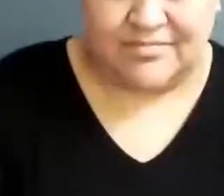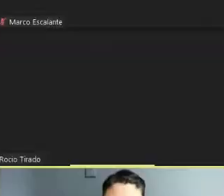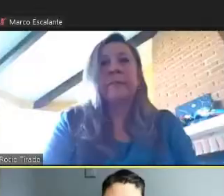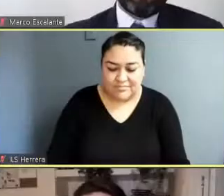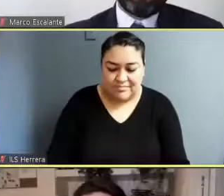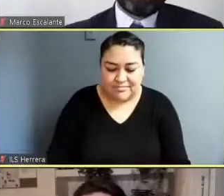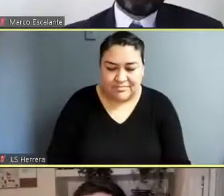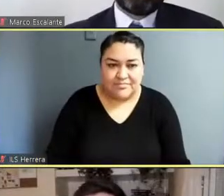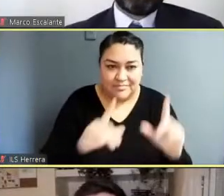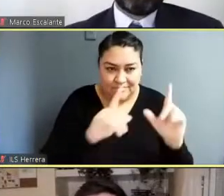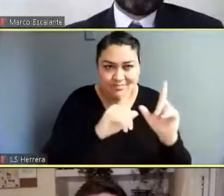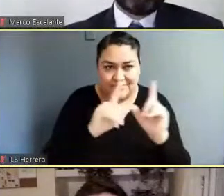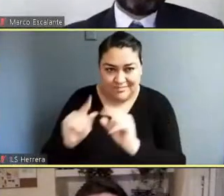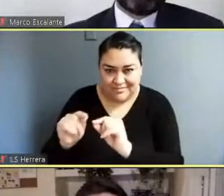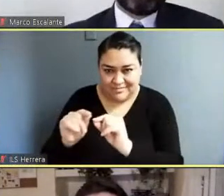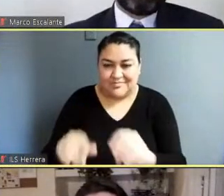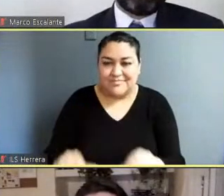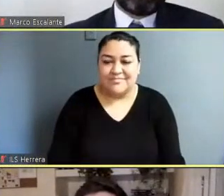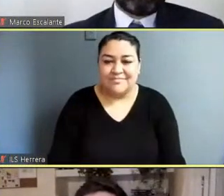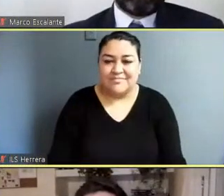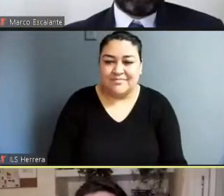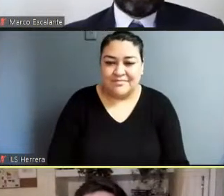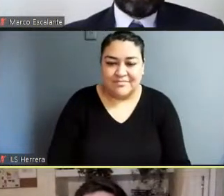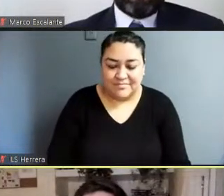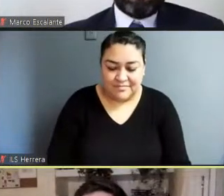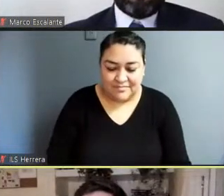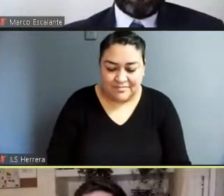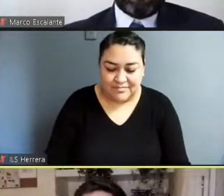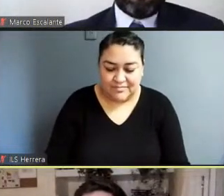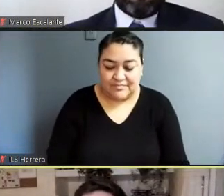Once again, thanks for this invitation. Let me stop sharing.